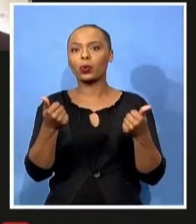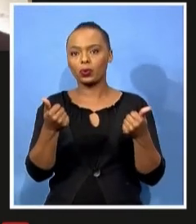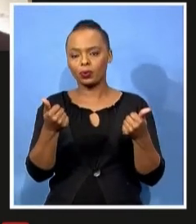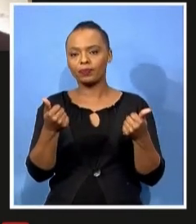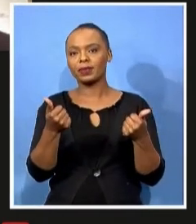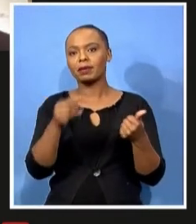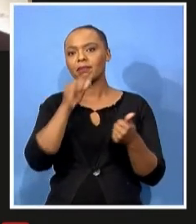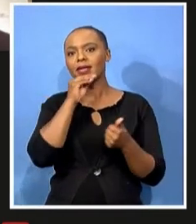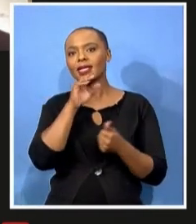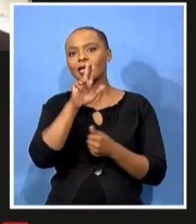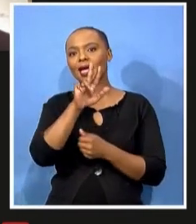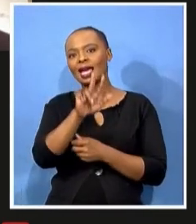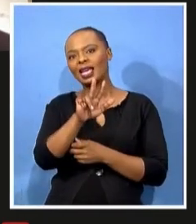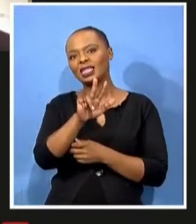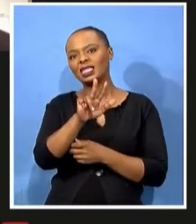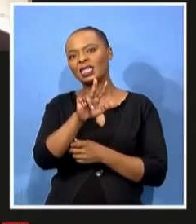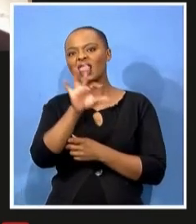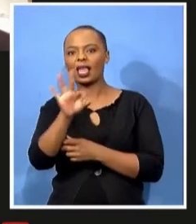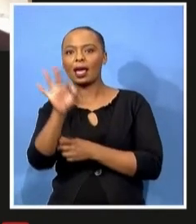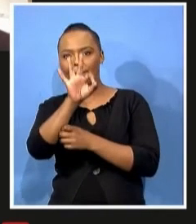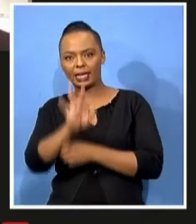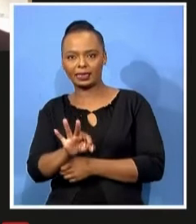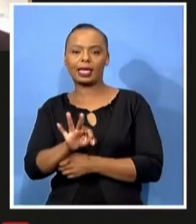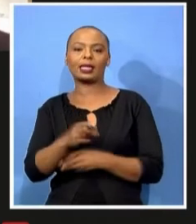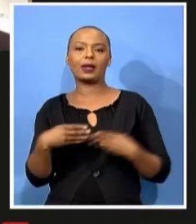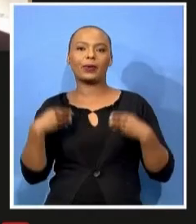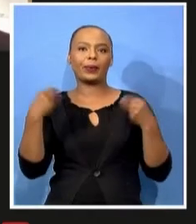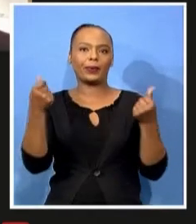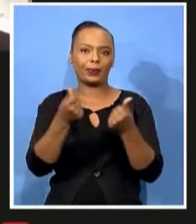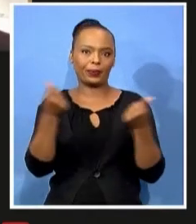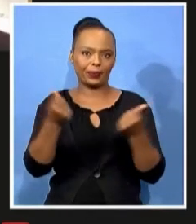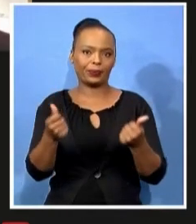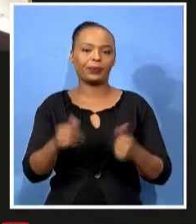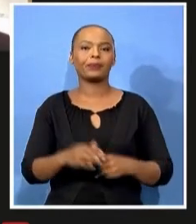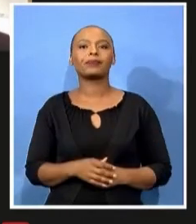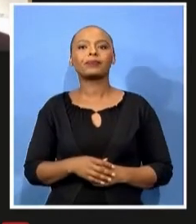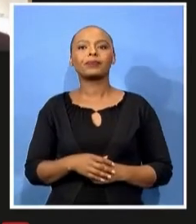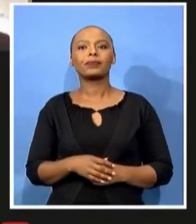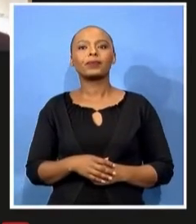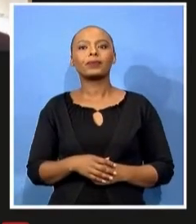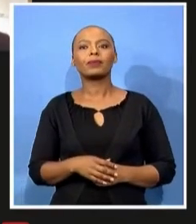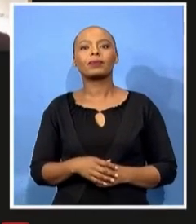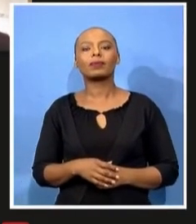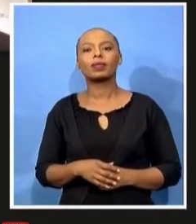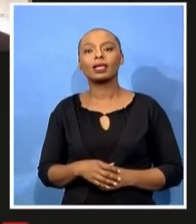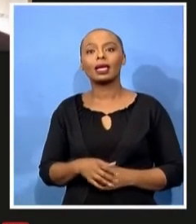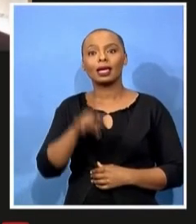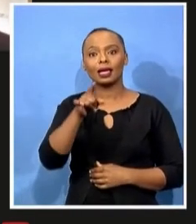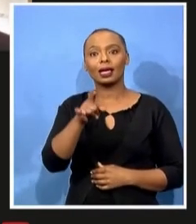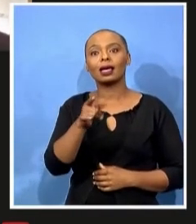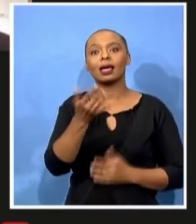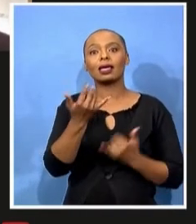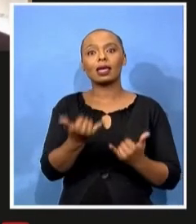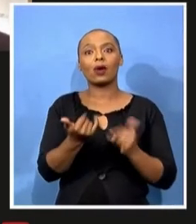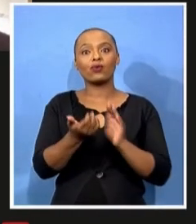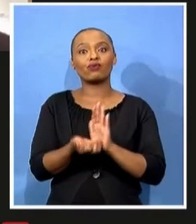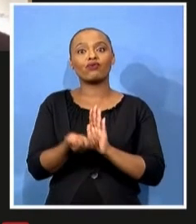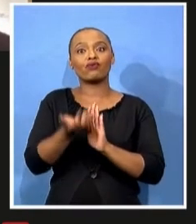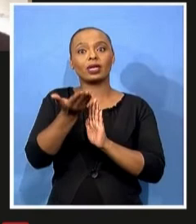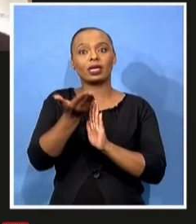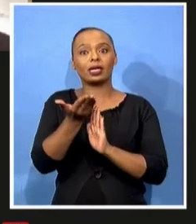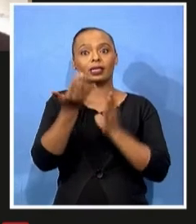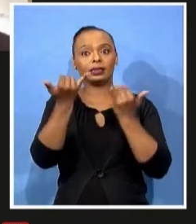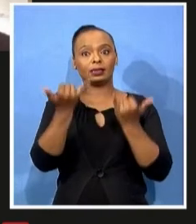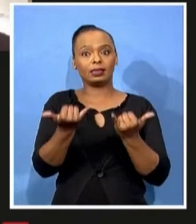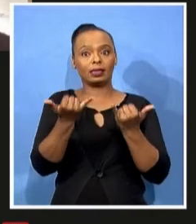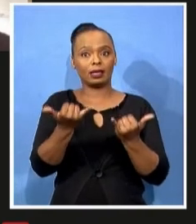83% or so. That has been an increase of late, which is indicating the severity of the